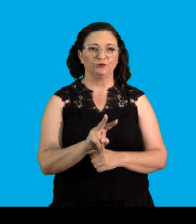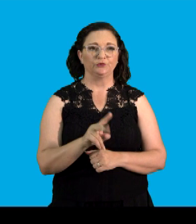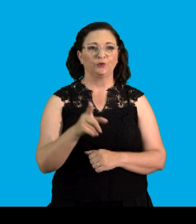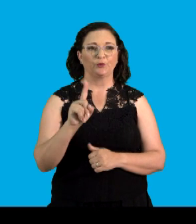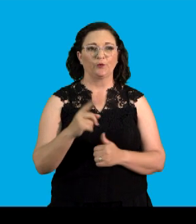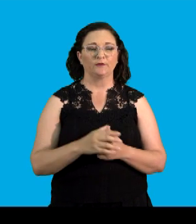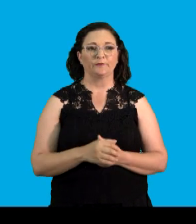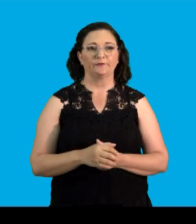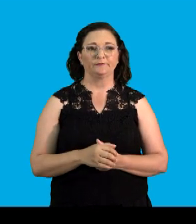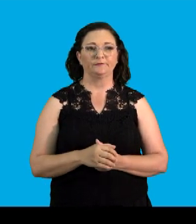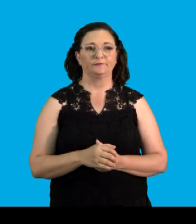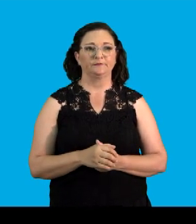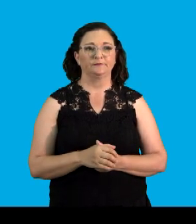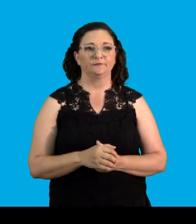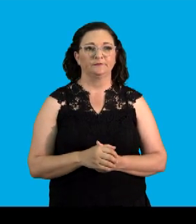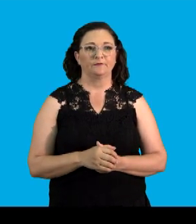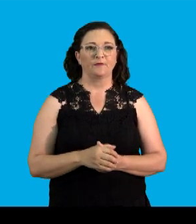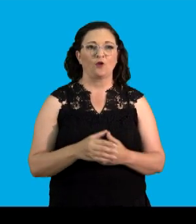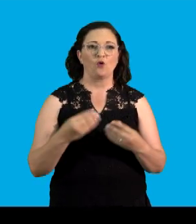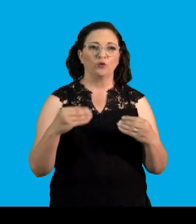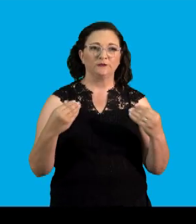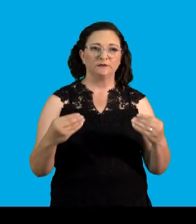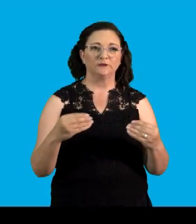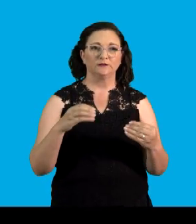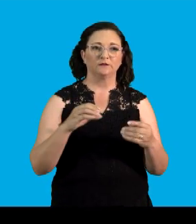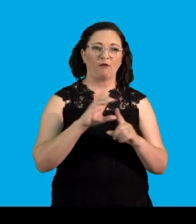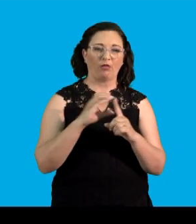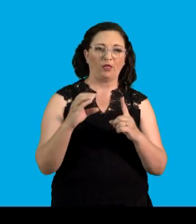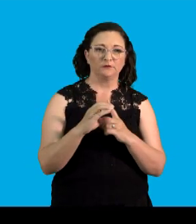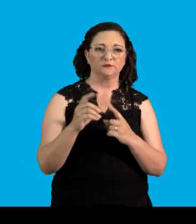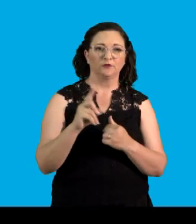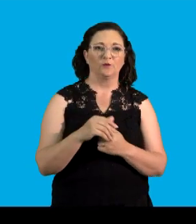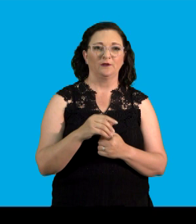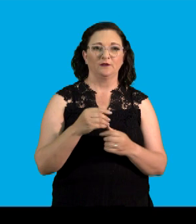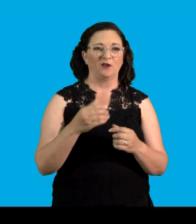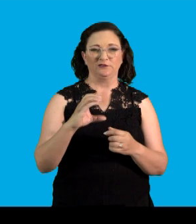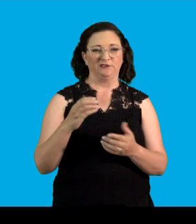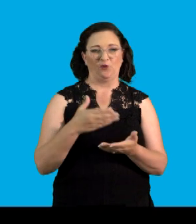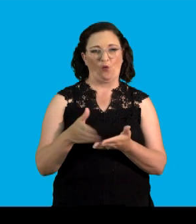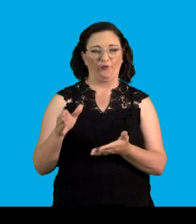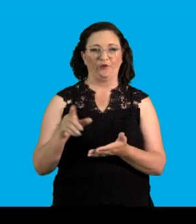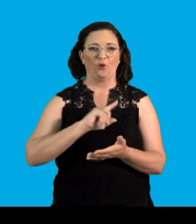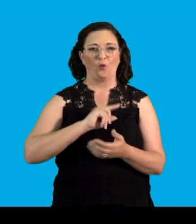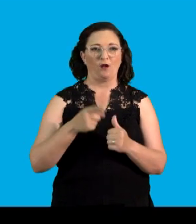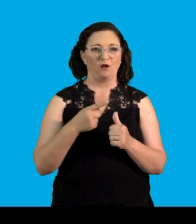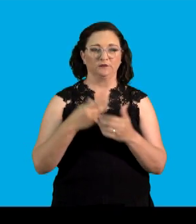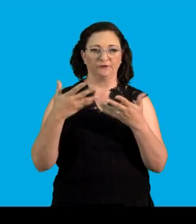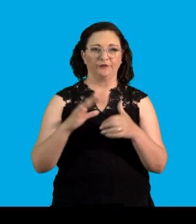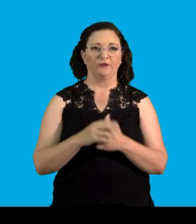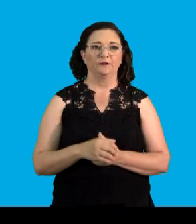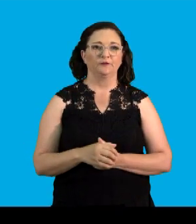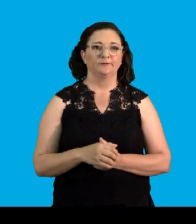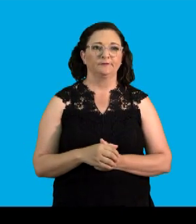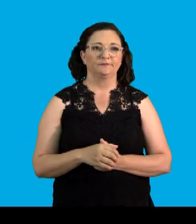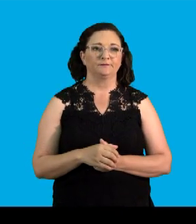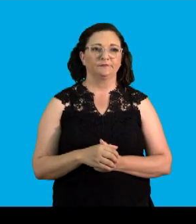1.3.2, organizational culture. So this one, let's scratch it because we've given the answer. Right.